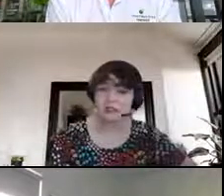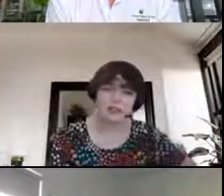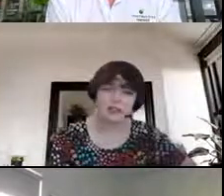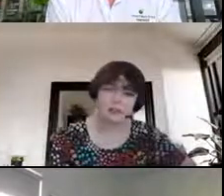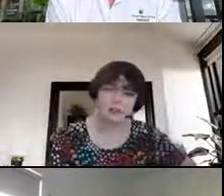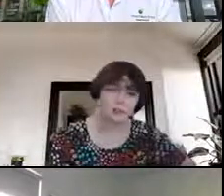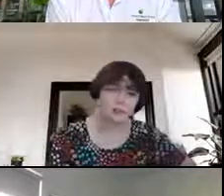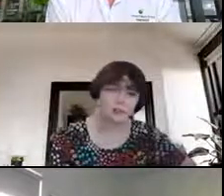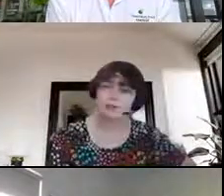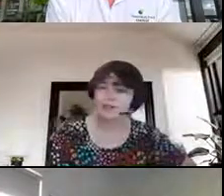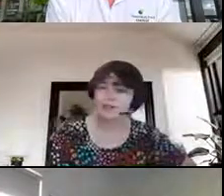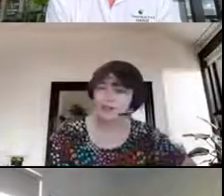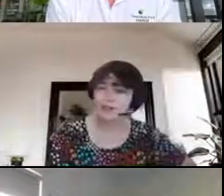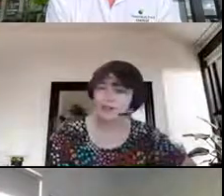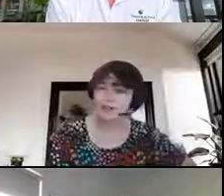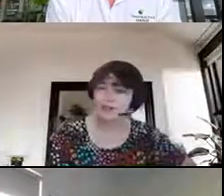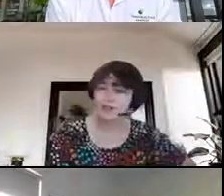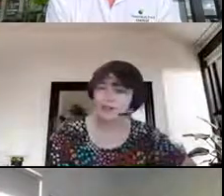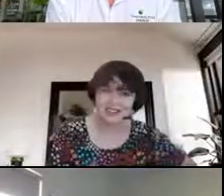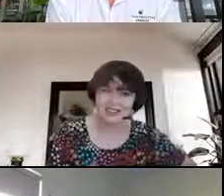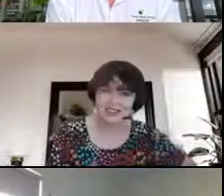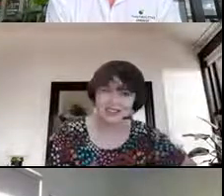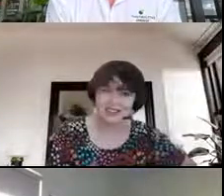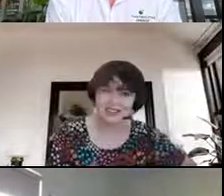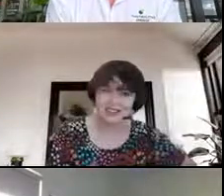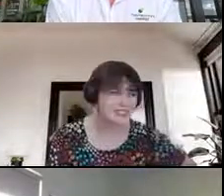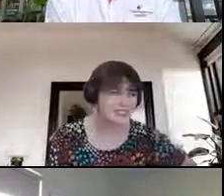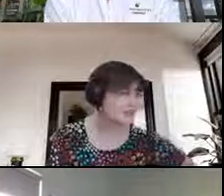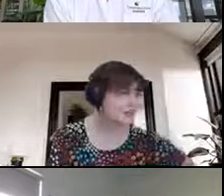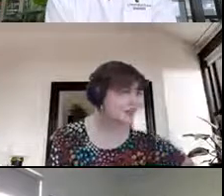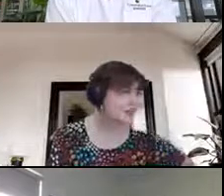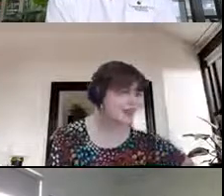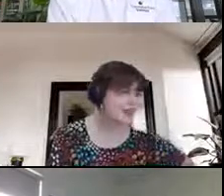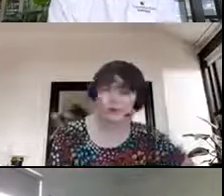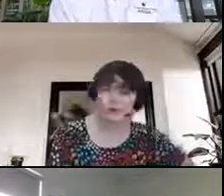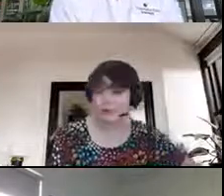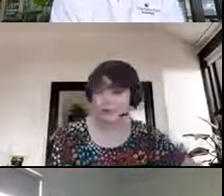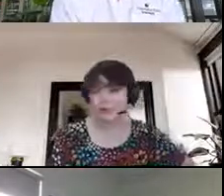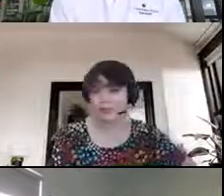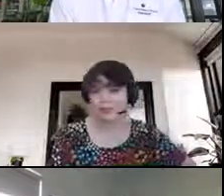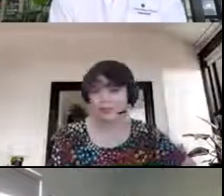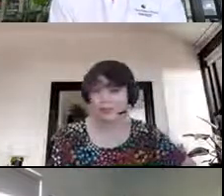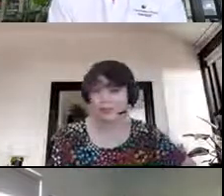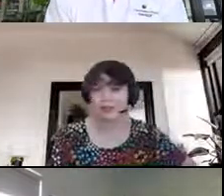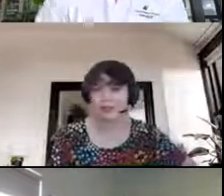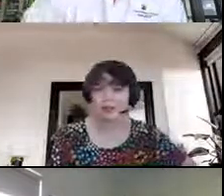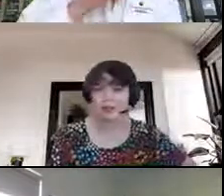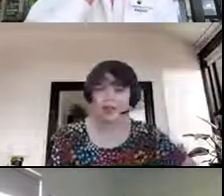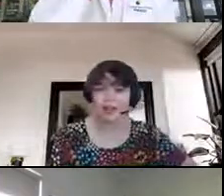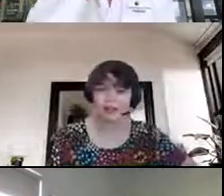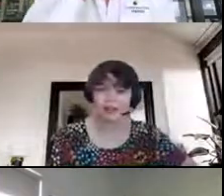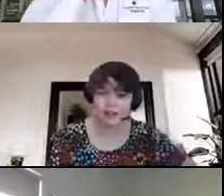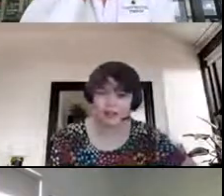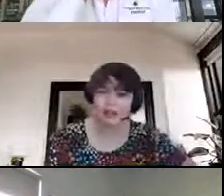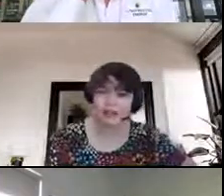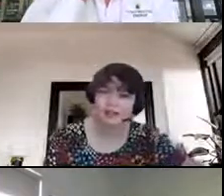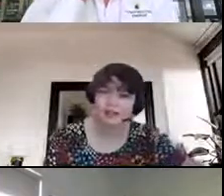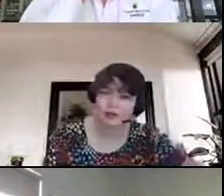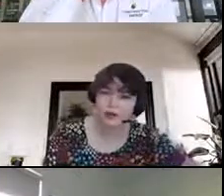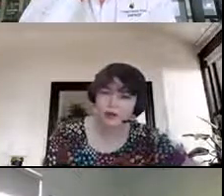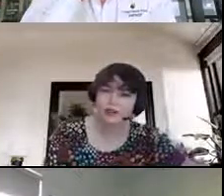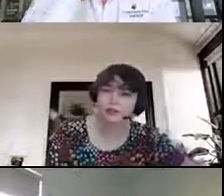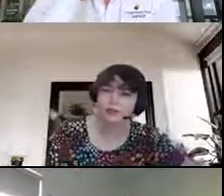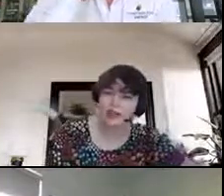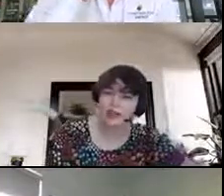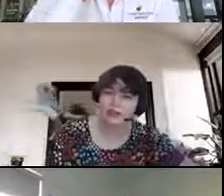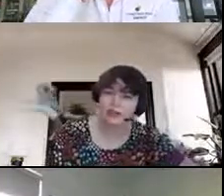metering questions. Metering will always be an issue in these matters, something we have to consider. And then also ancillary services, how people can actually